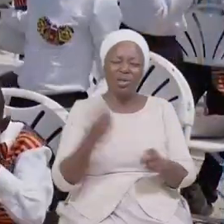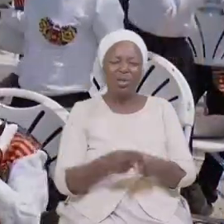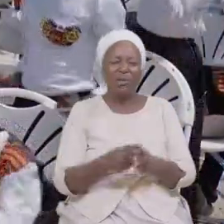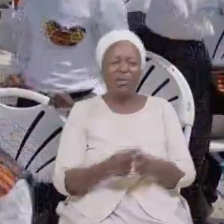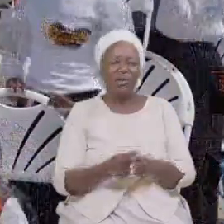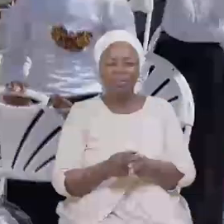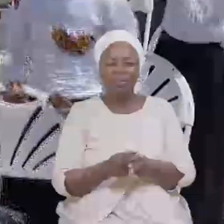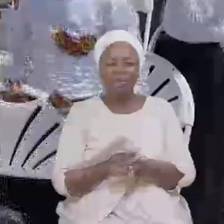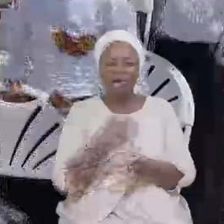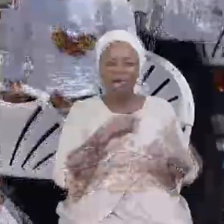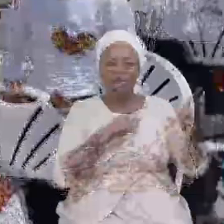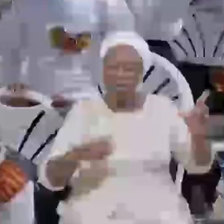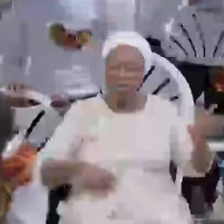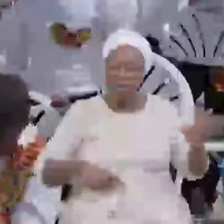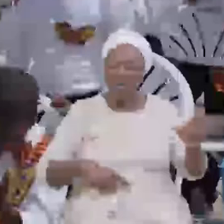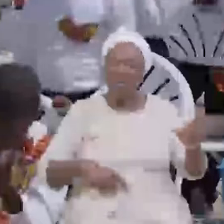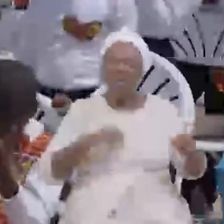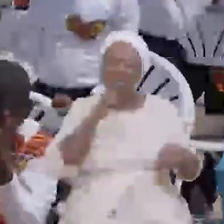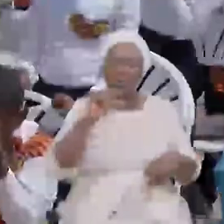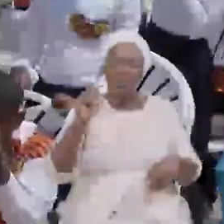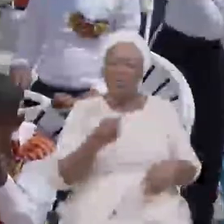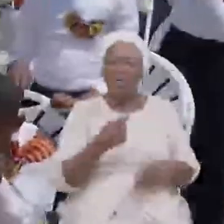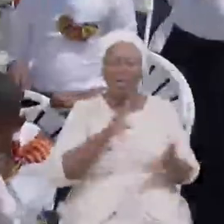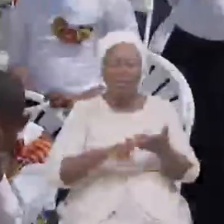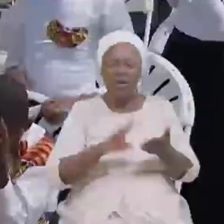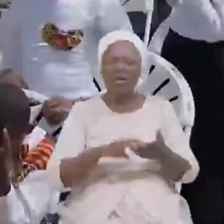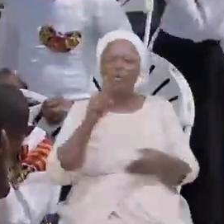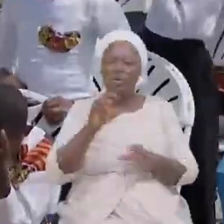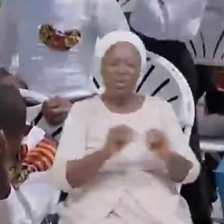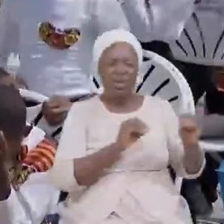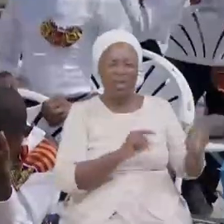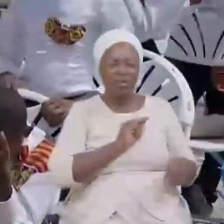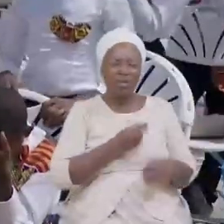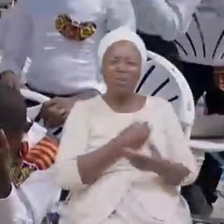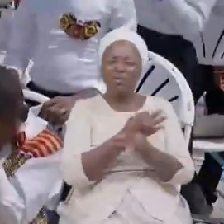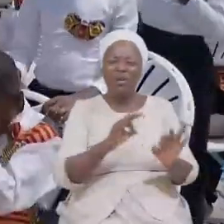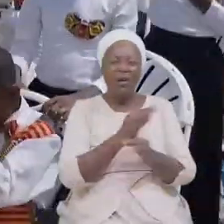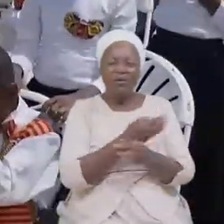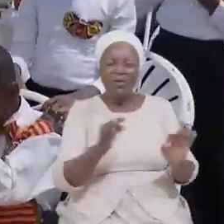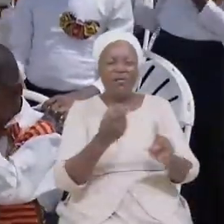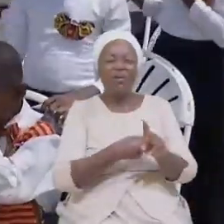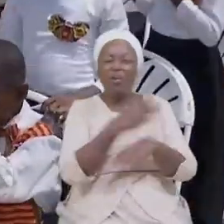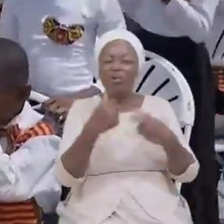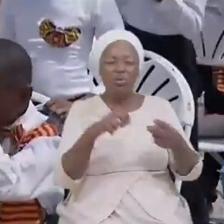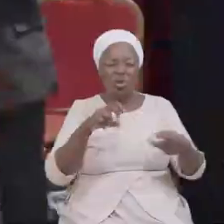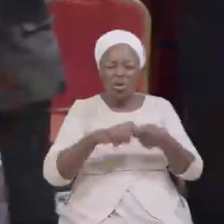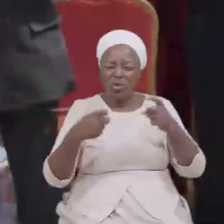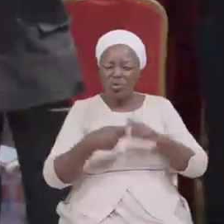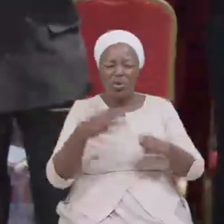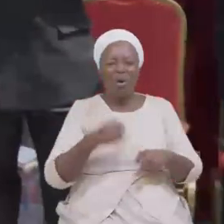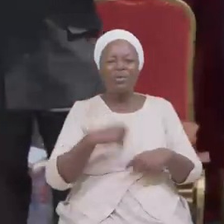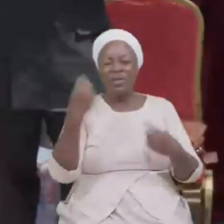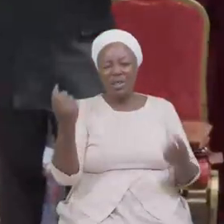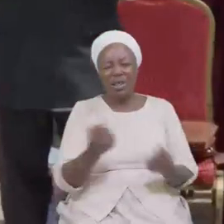And Lord, you don't only forgive, you set us free from all those chains and shackles of sin,